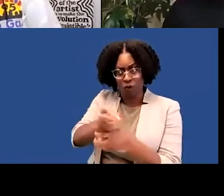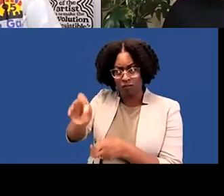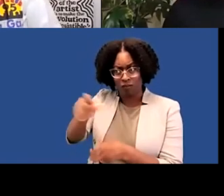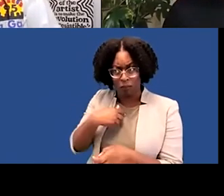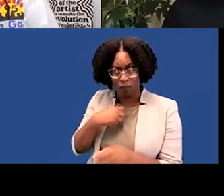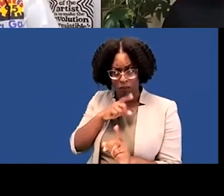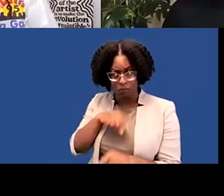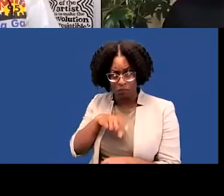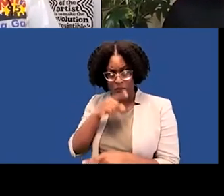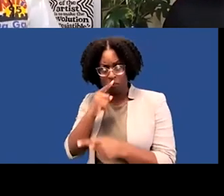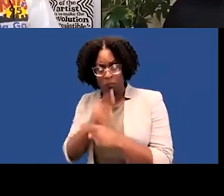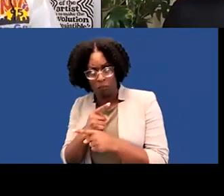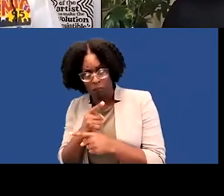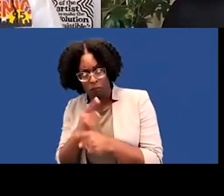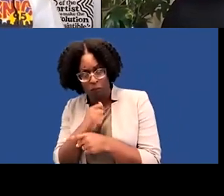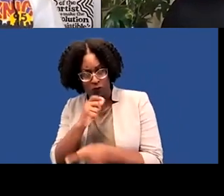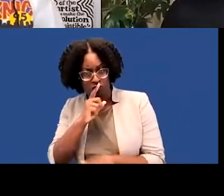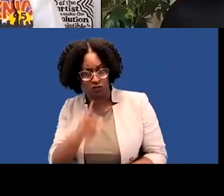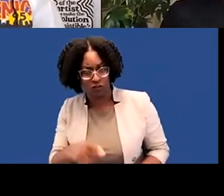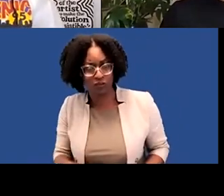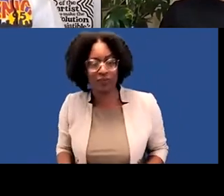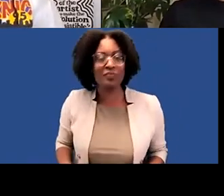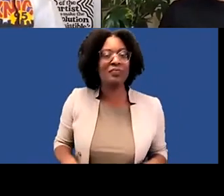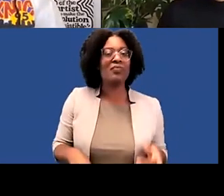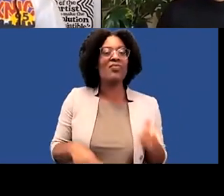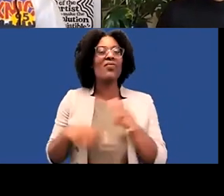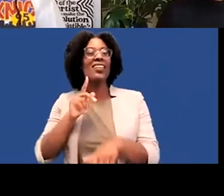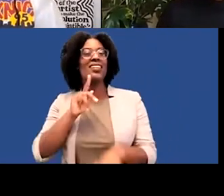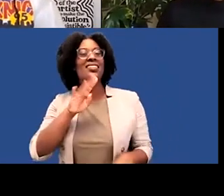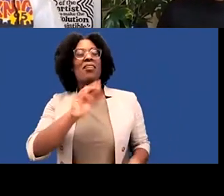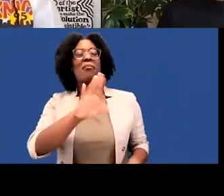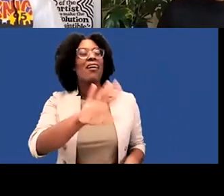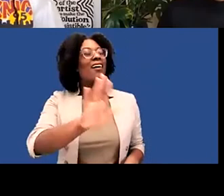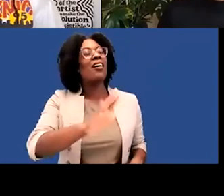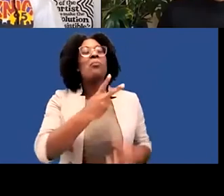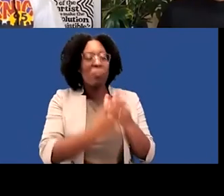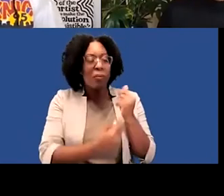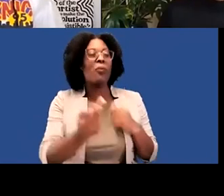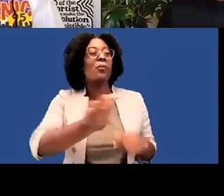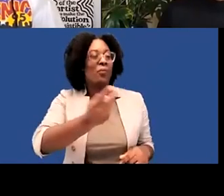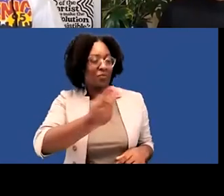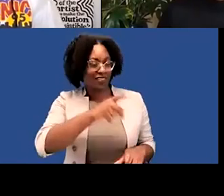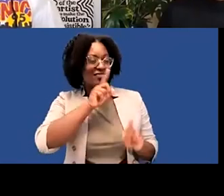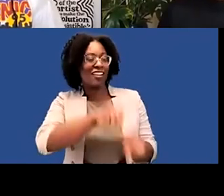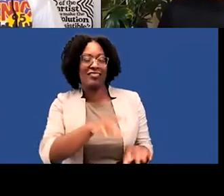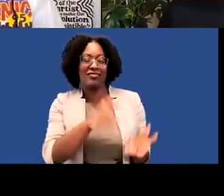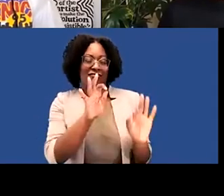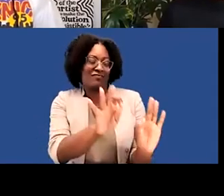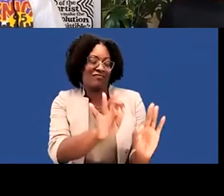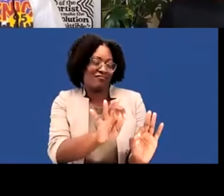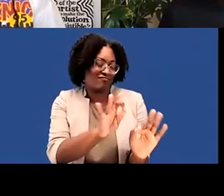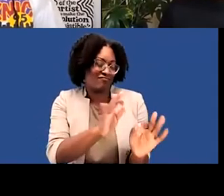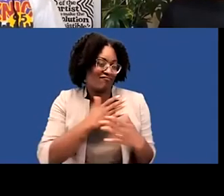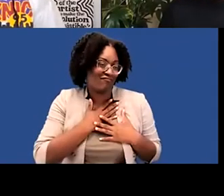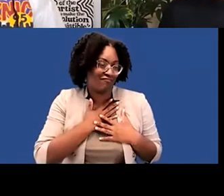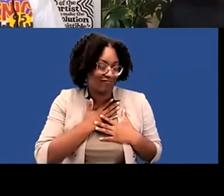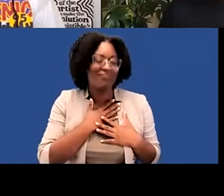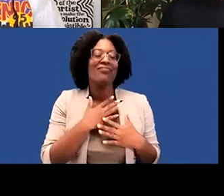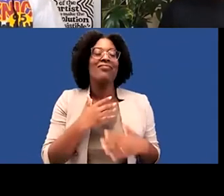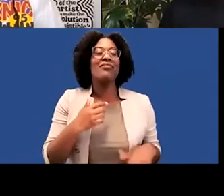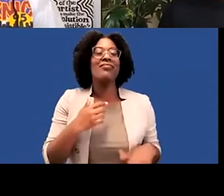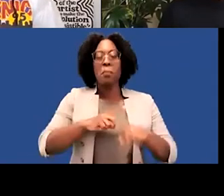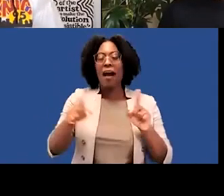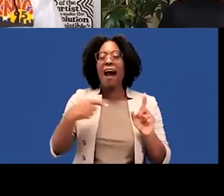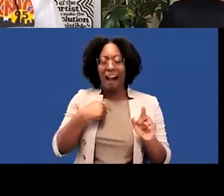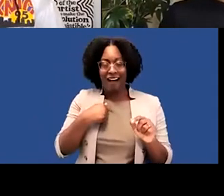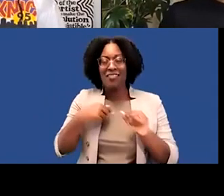answers for scale. And Raquel, I'm sorry to put you on the spot. I think I was just reading the comments, and I just wanted to also